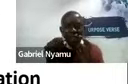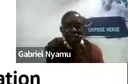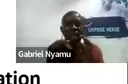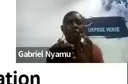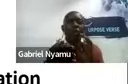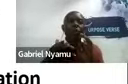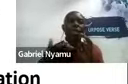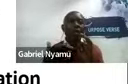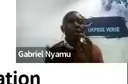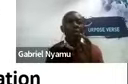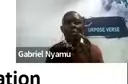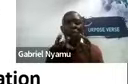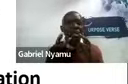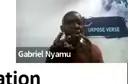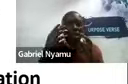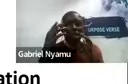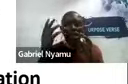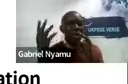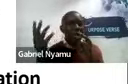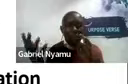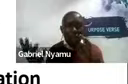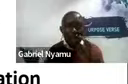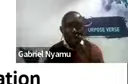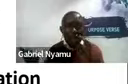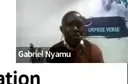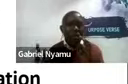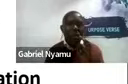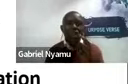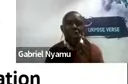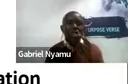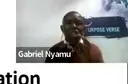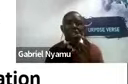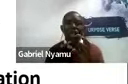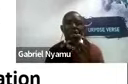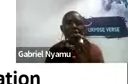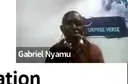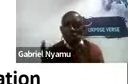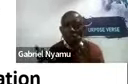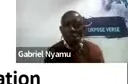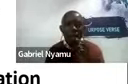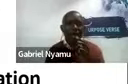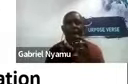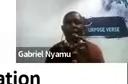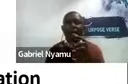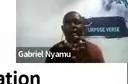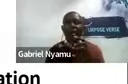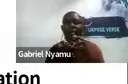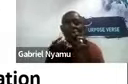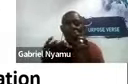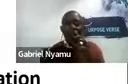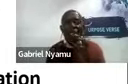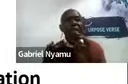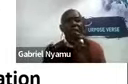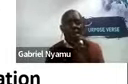What changed? You discover, maybe you make them see this bigger picture. You make them change their view, their